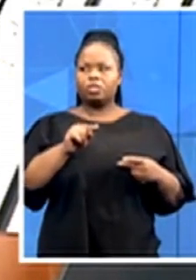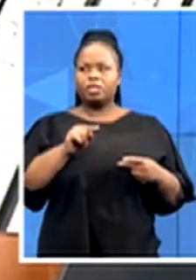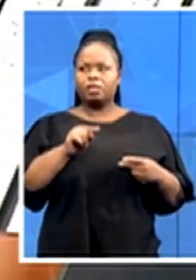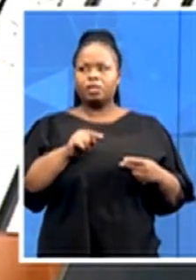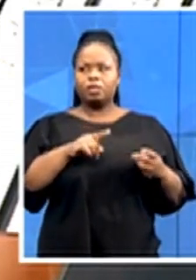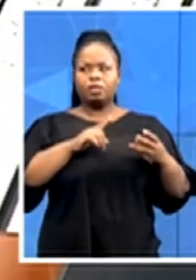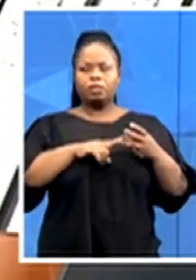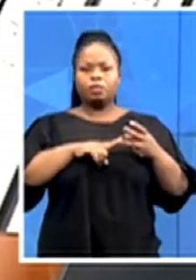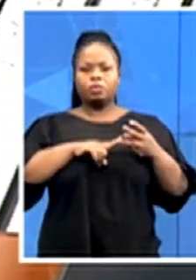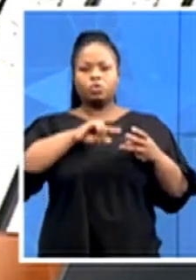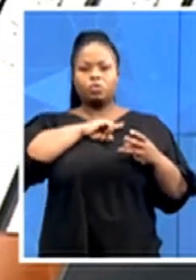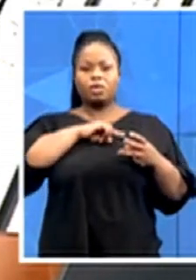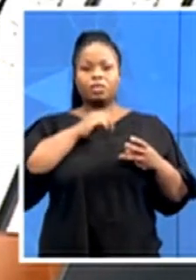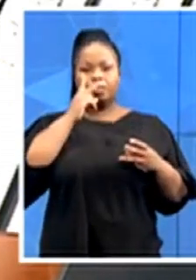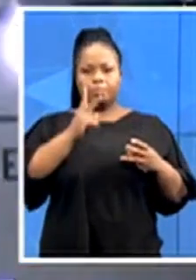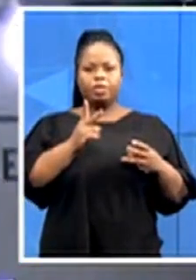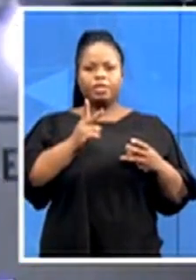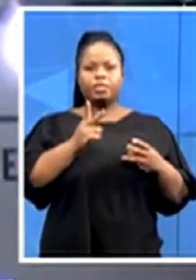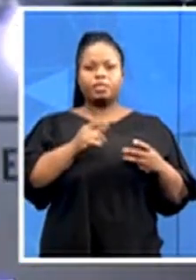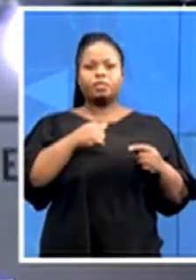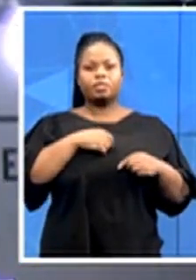such as the Public Investment Corporation.